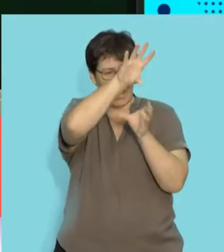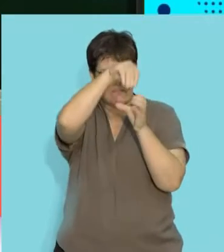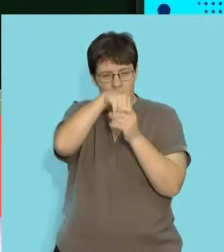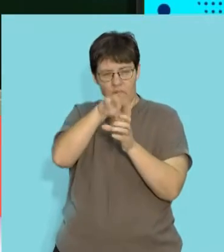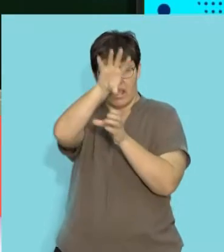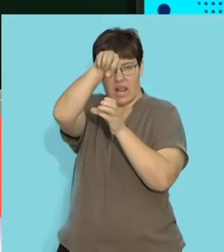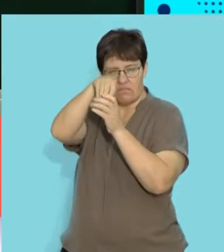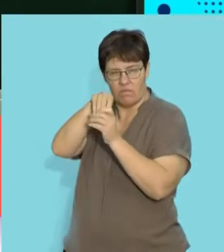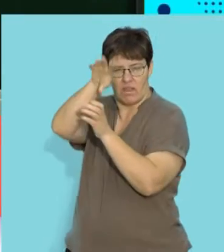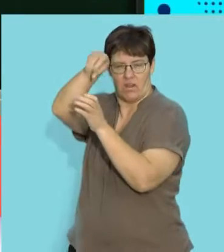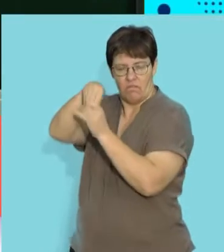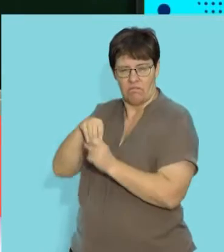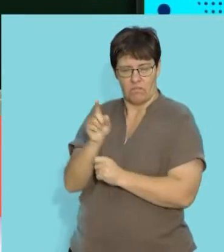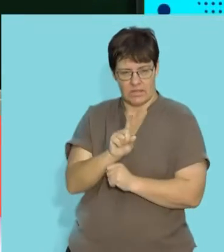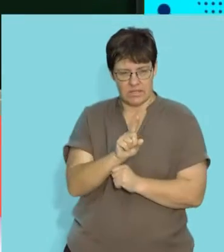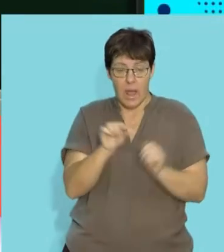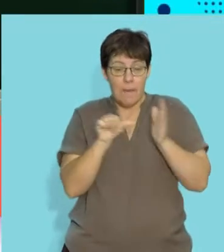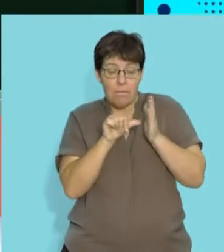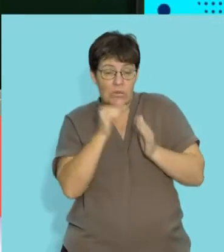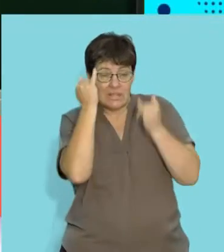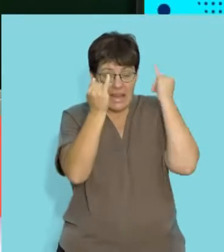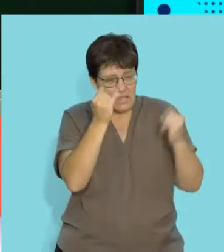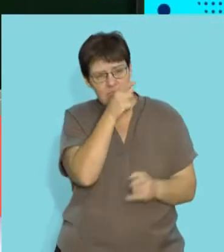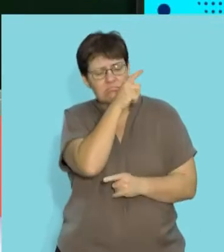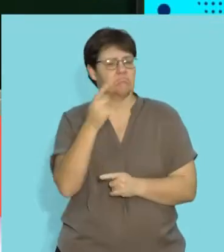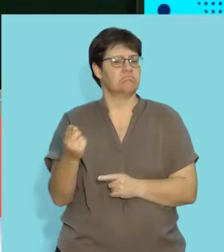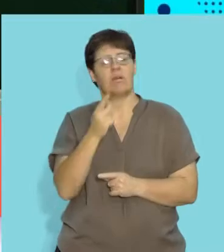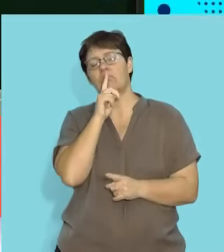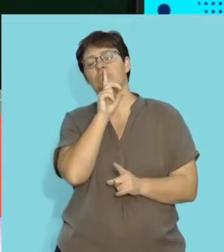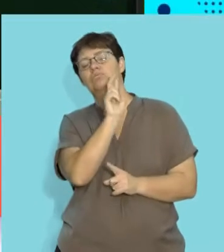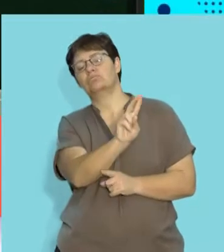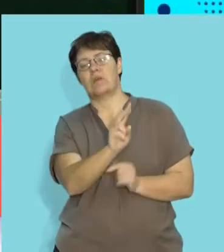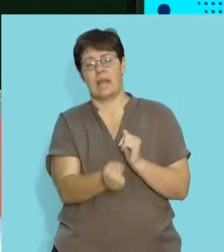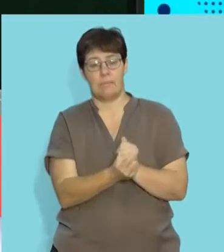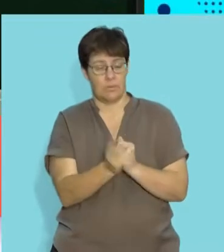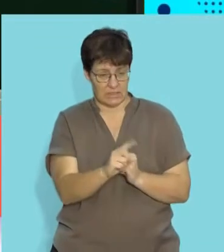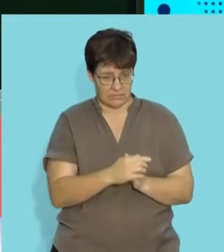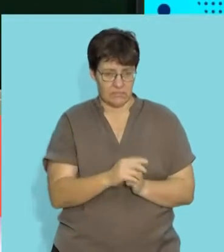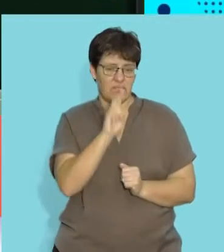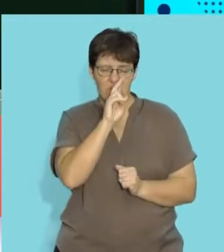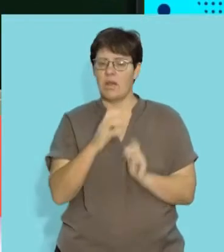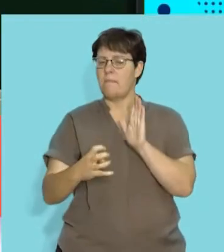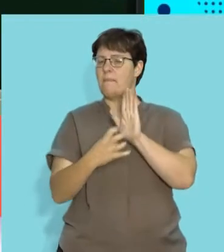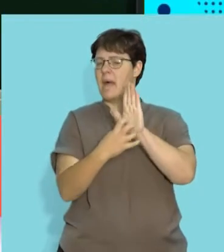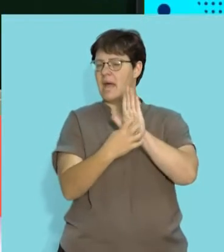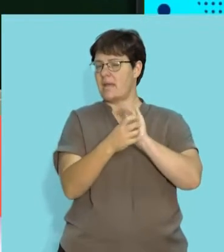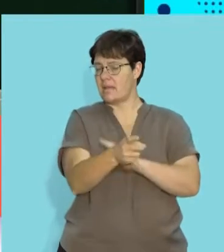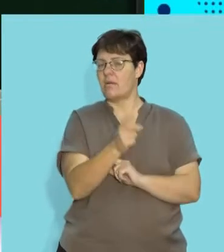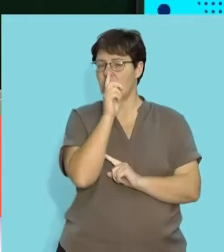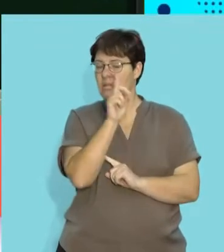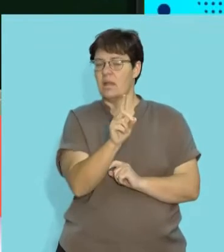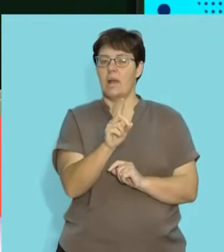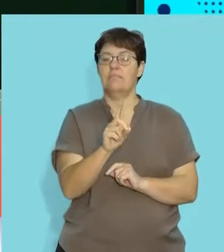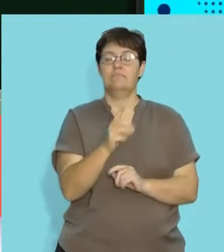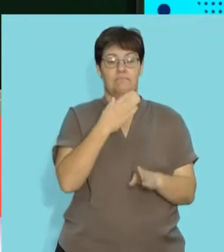composes of and what are the key ideas whenever you're looking at those functions. But before, let's just look at the mapping of everything that